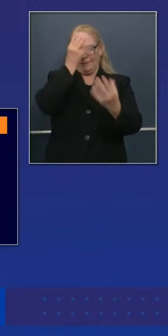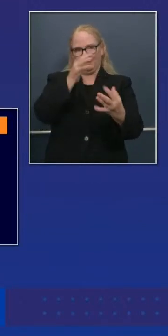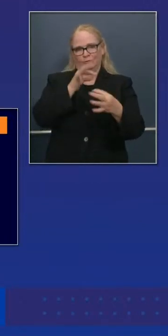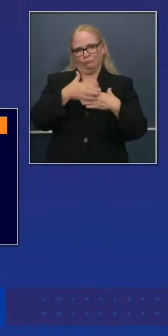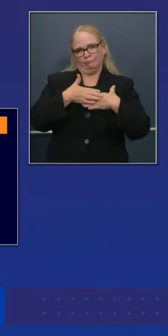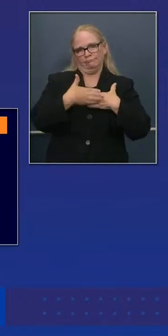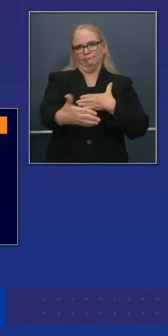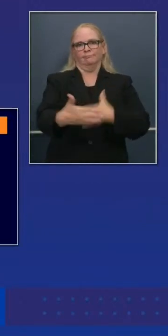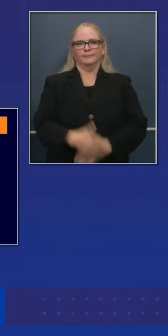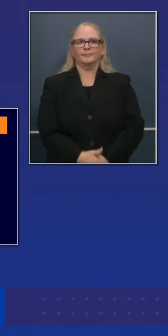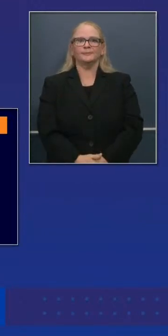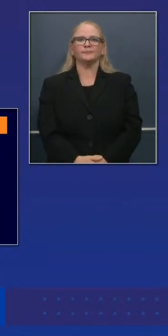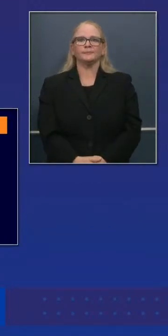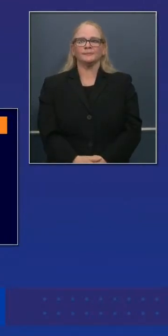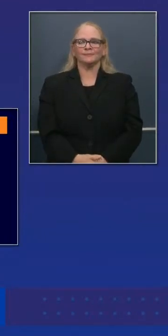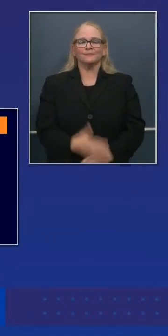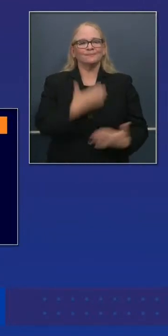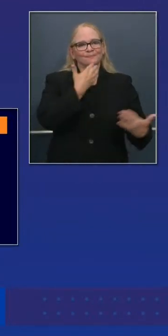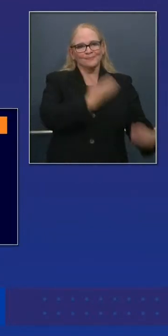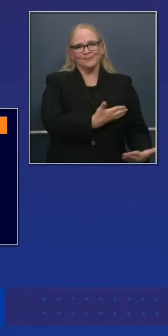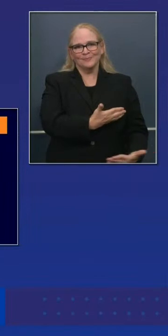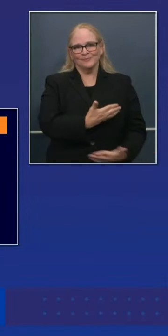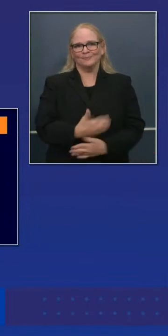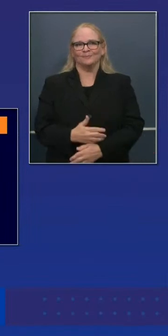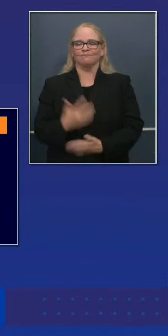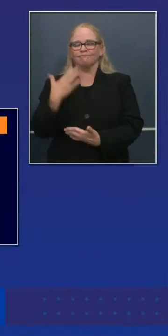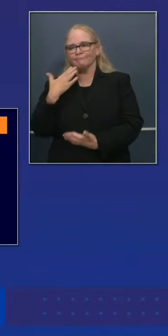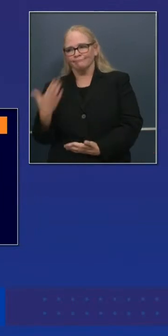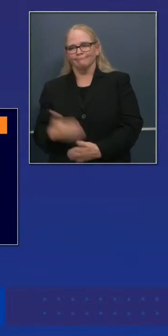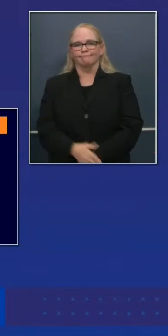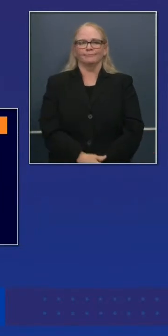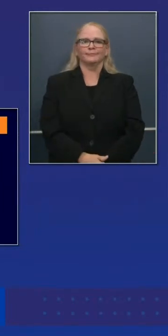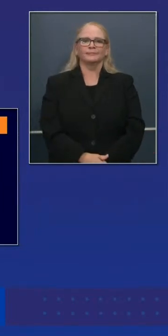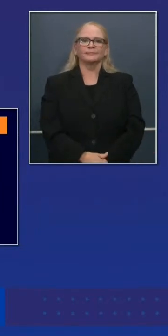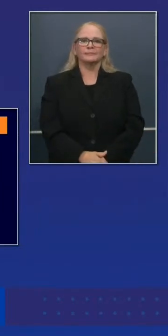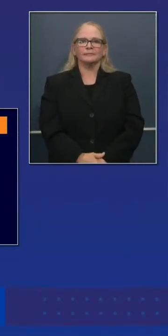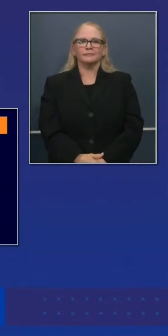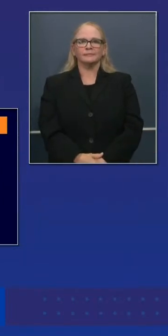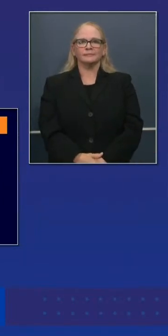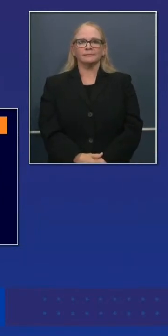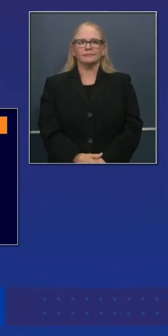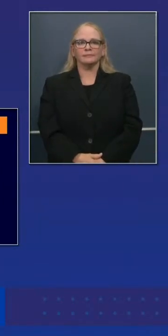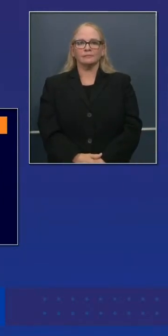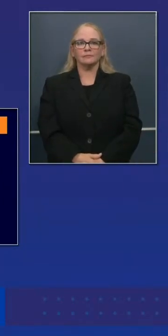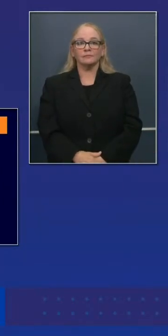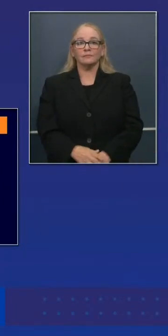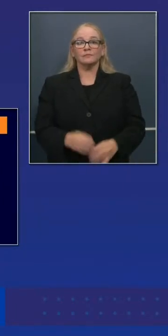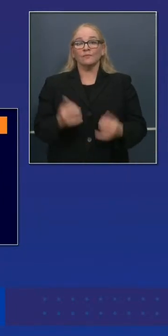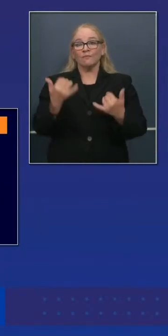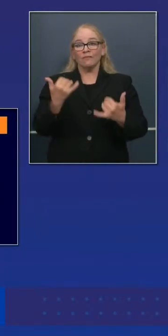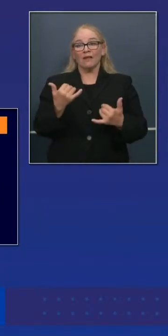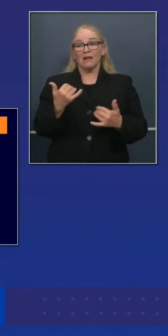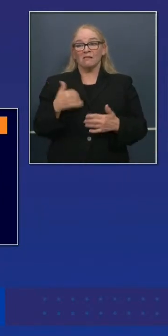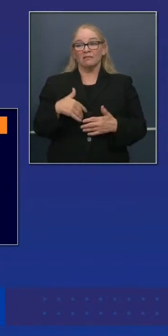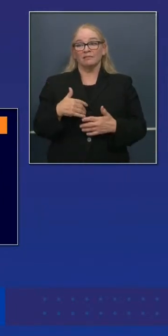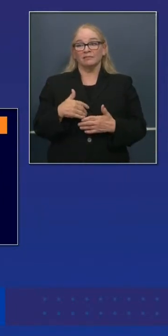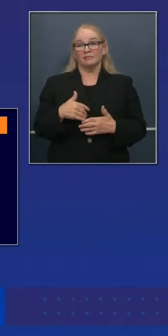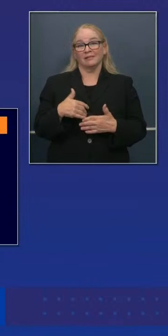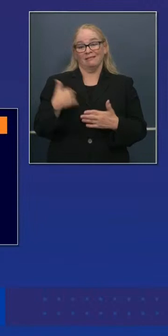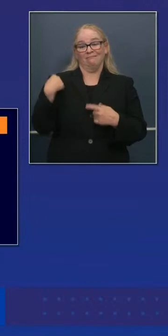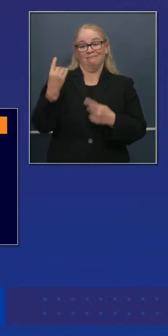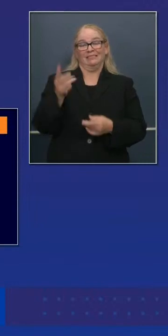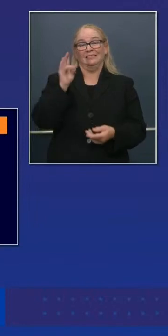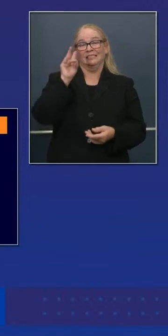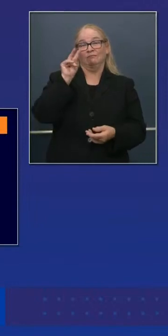Thank you, Dr. Galley. And so we expect within the next 48, worst case 72 hours, to have those updates